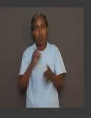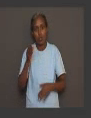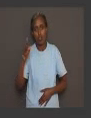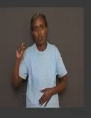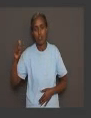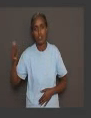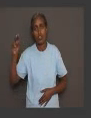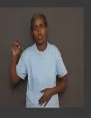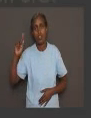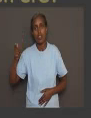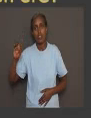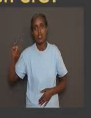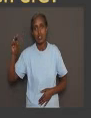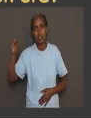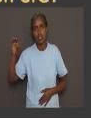tangency.